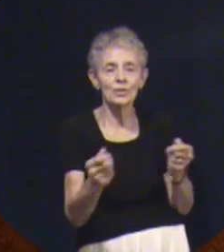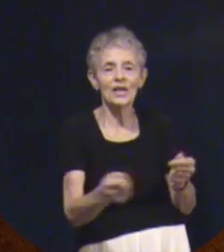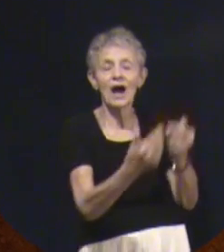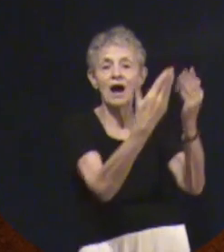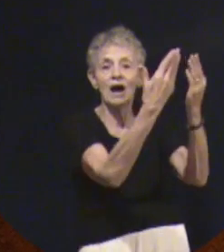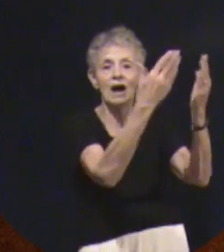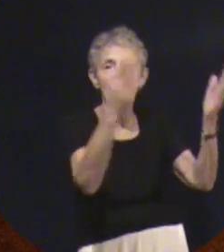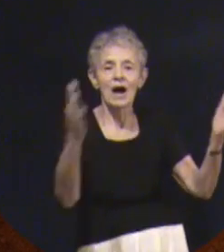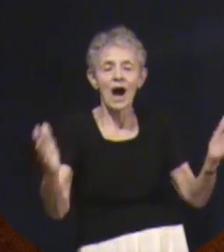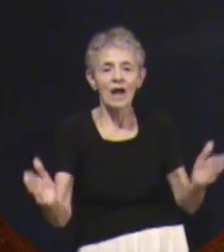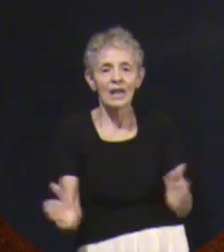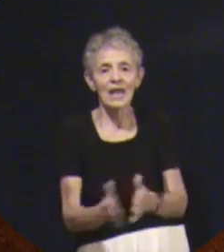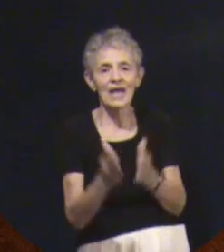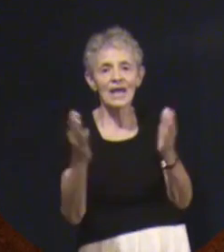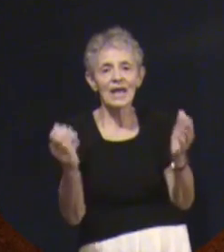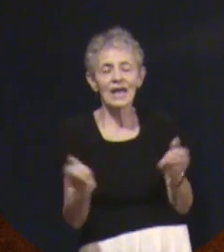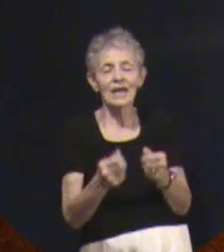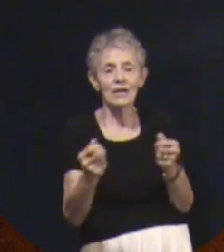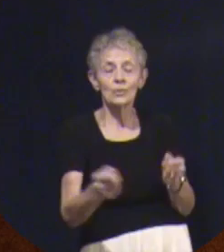alleluia,